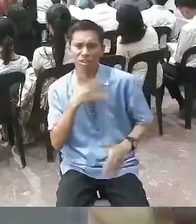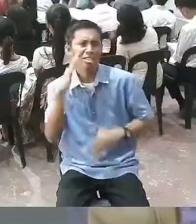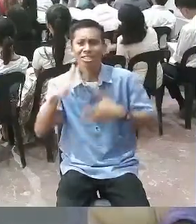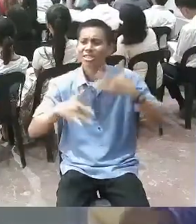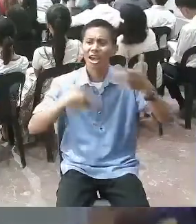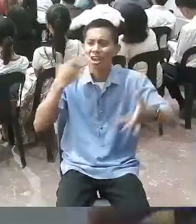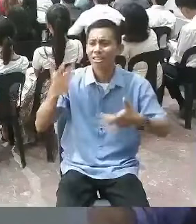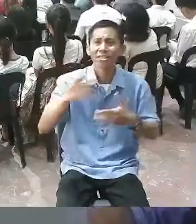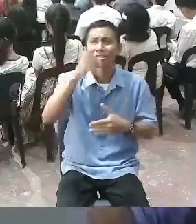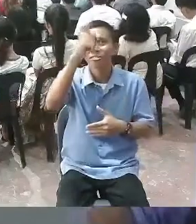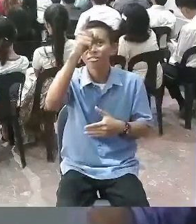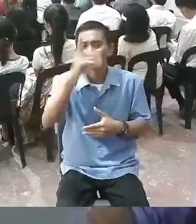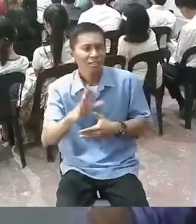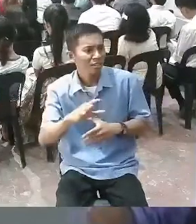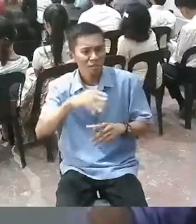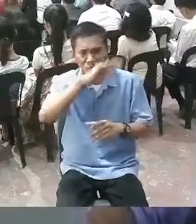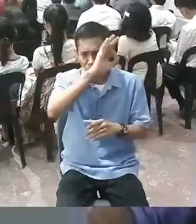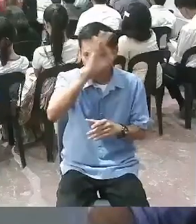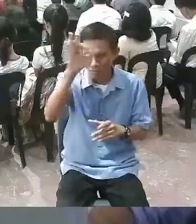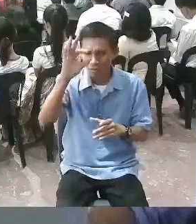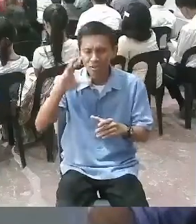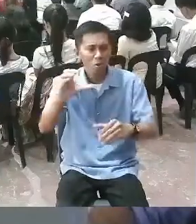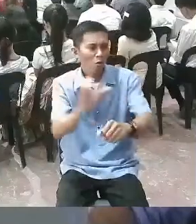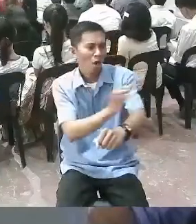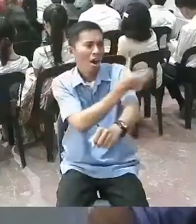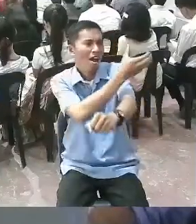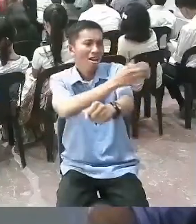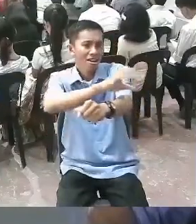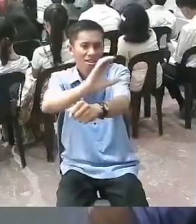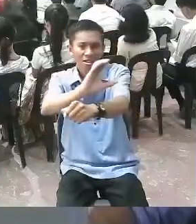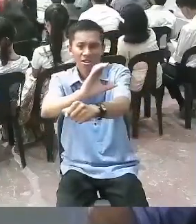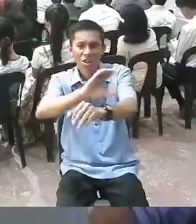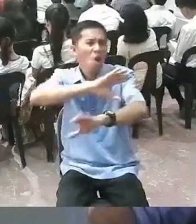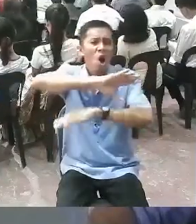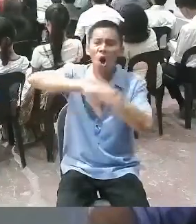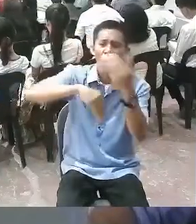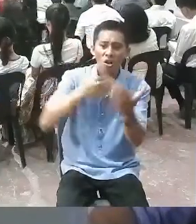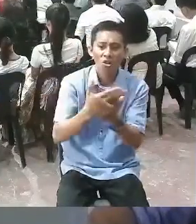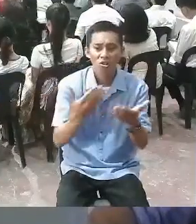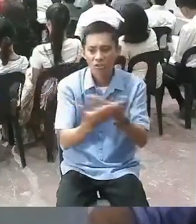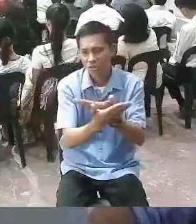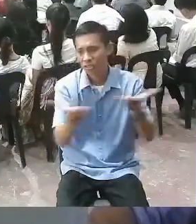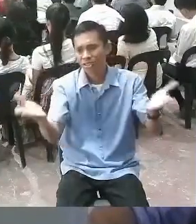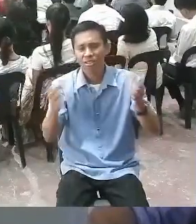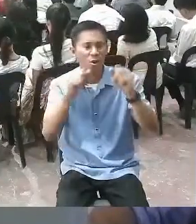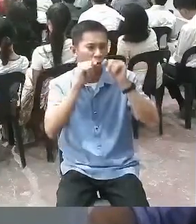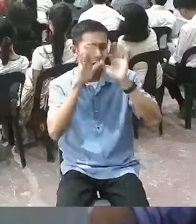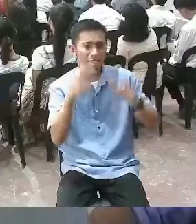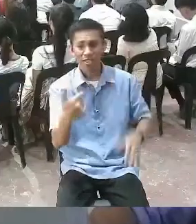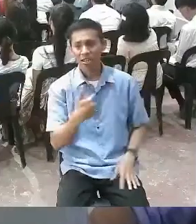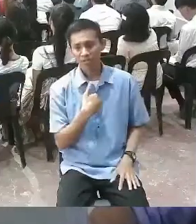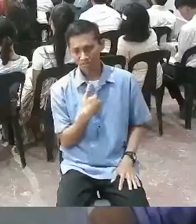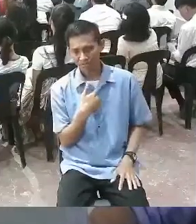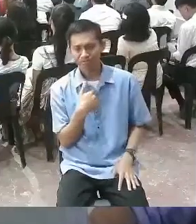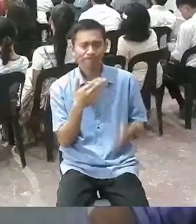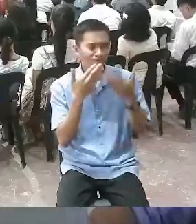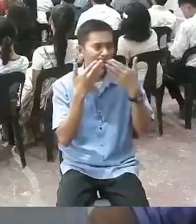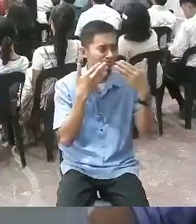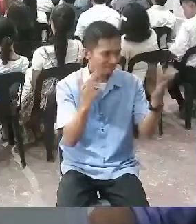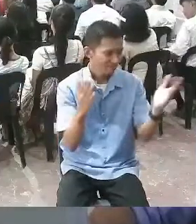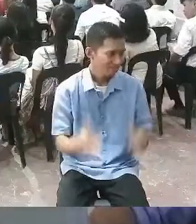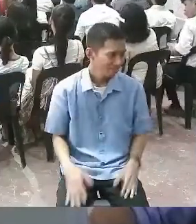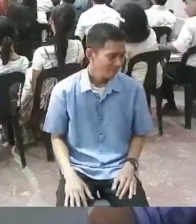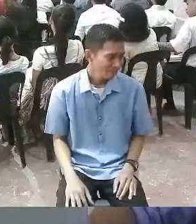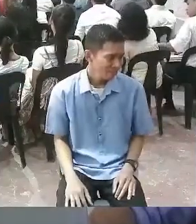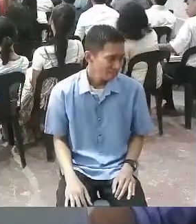The piano player, the choir, all of it has been a blessing to me. So I go back home